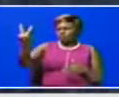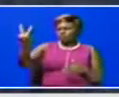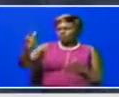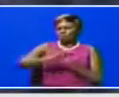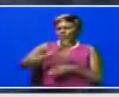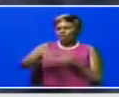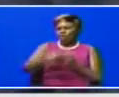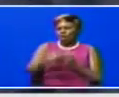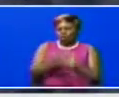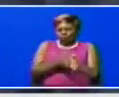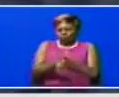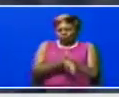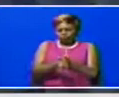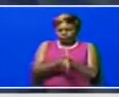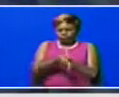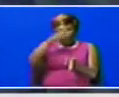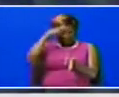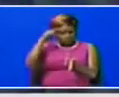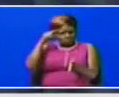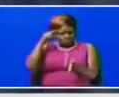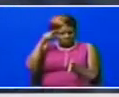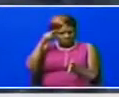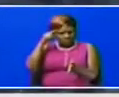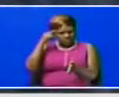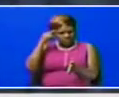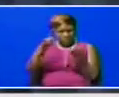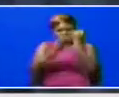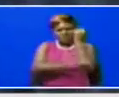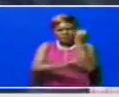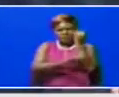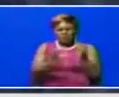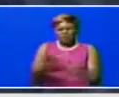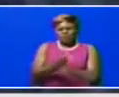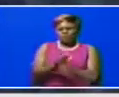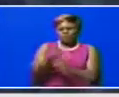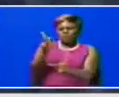very excited because in a sense, the whole country participated.